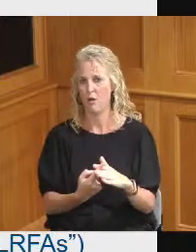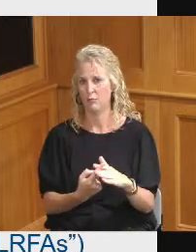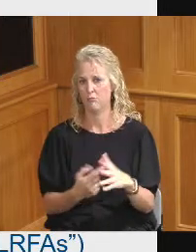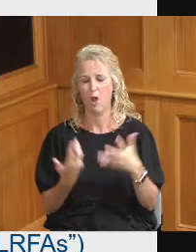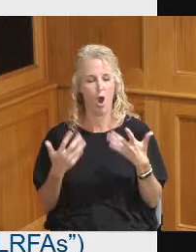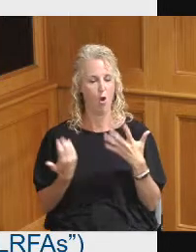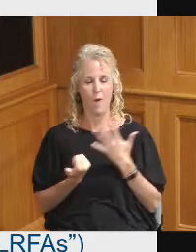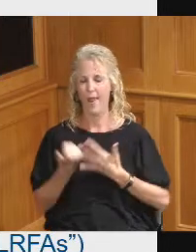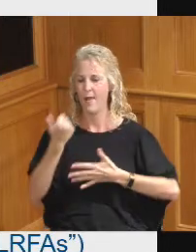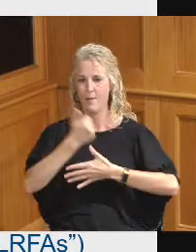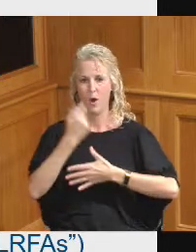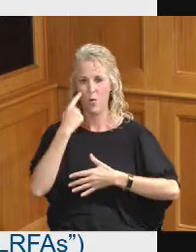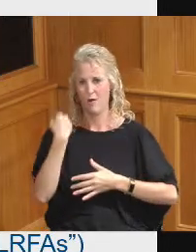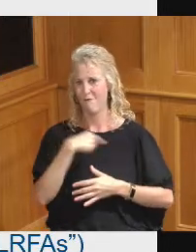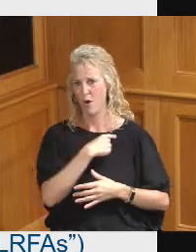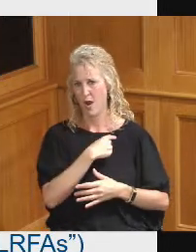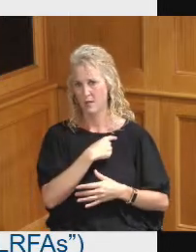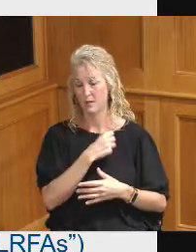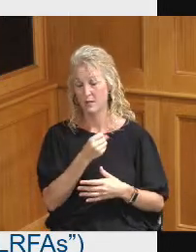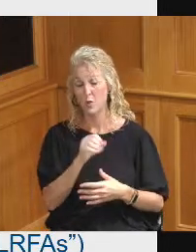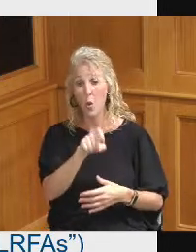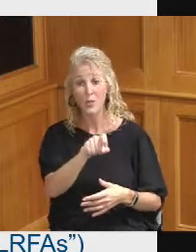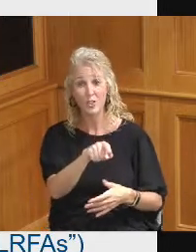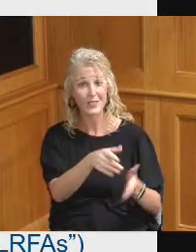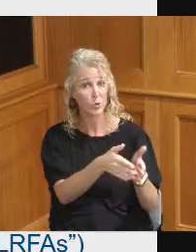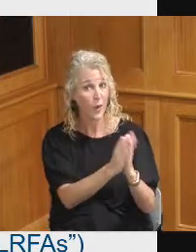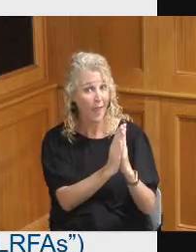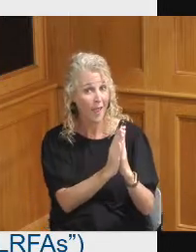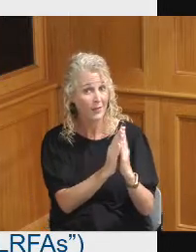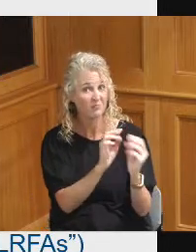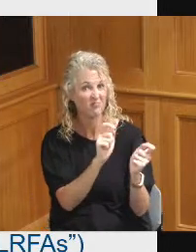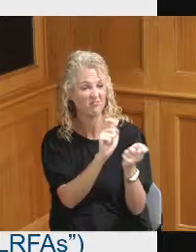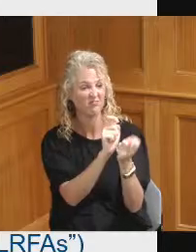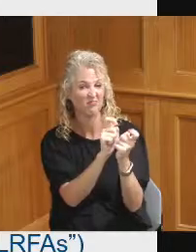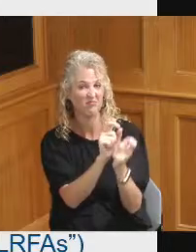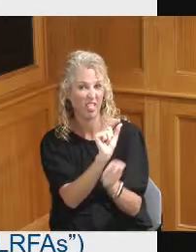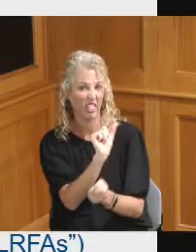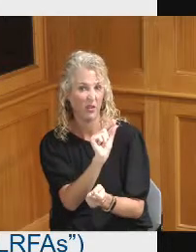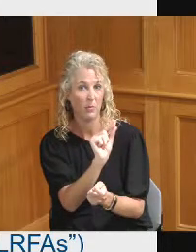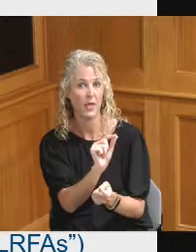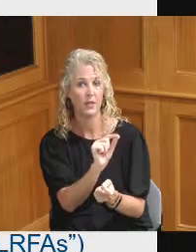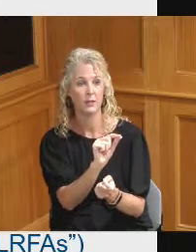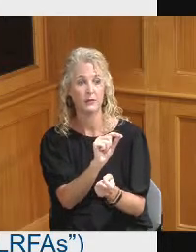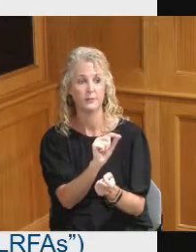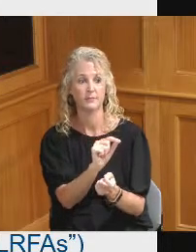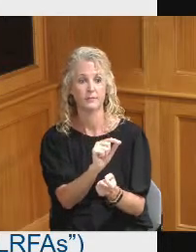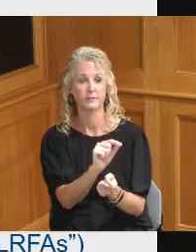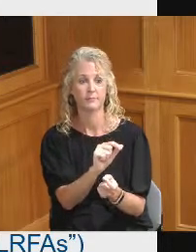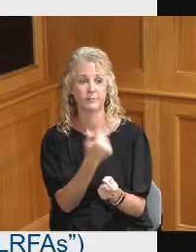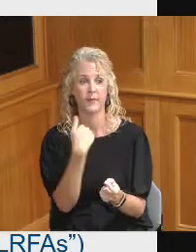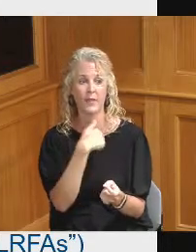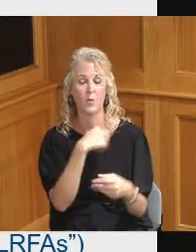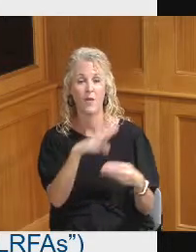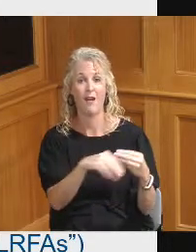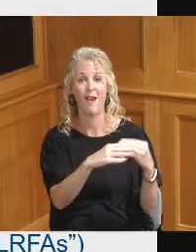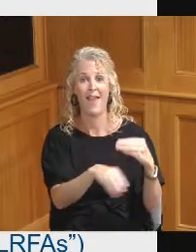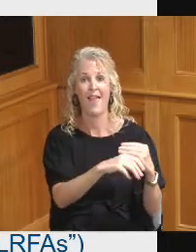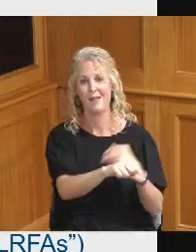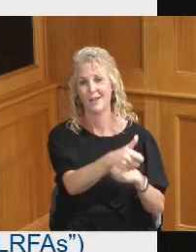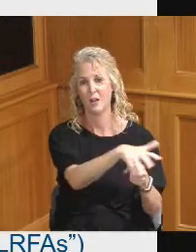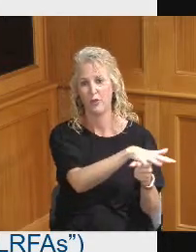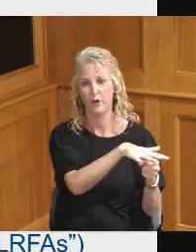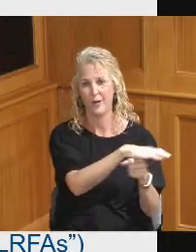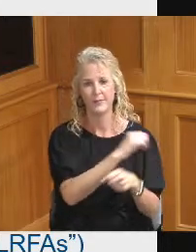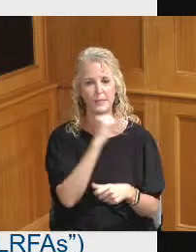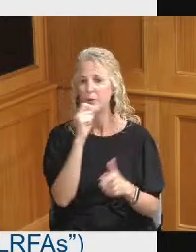prioritized program for asset management. So we just need to tweak that to make sure that we're picking up these additional areas that we need to, but it's not